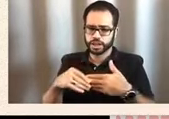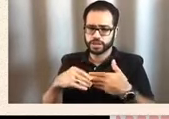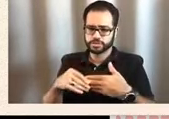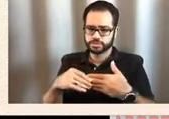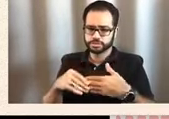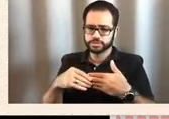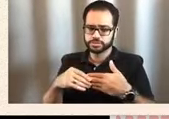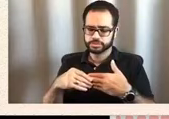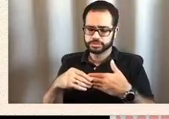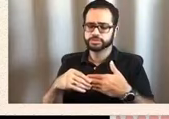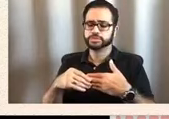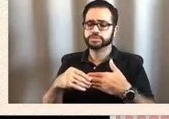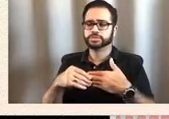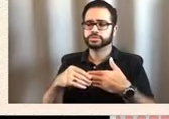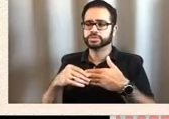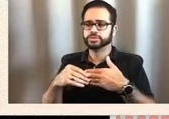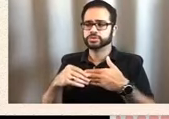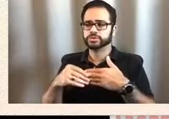then there's another